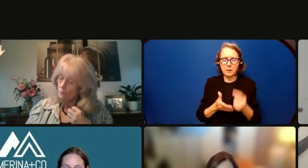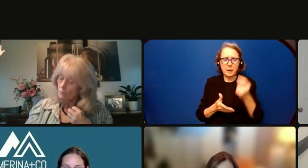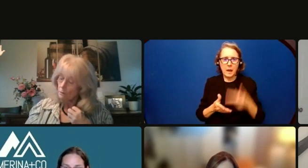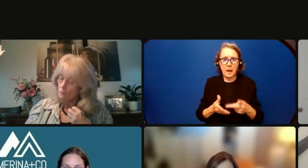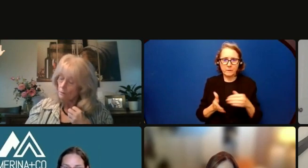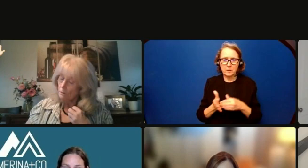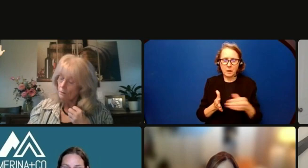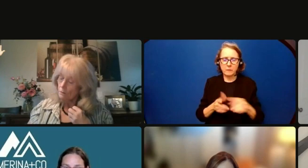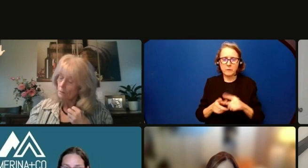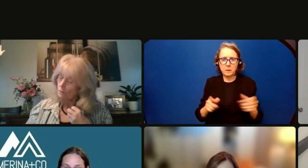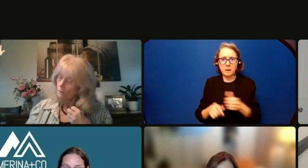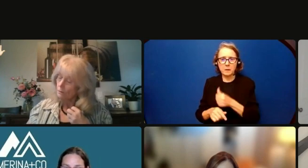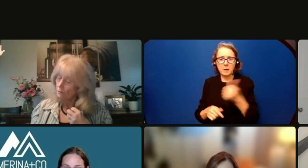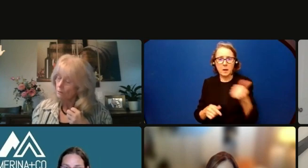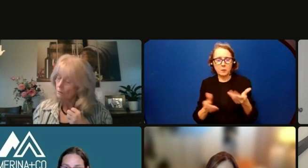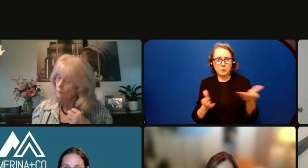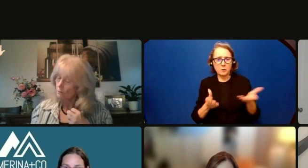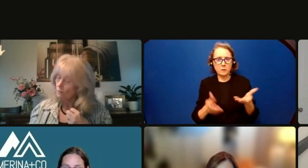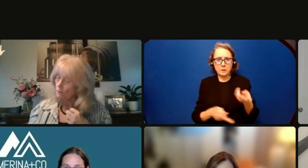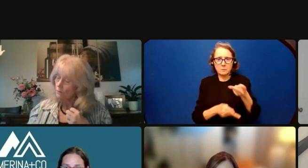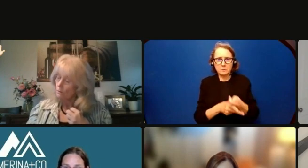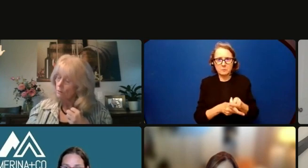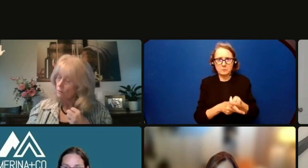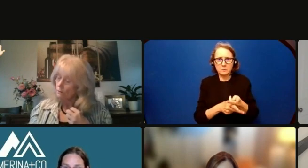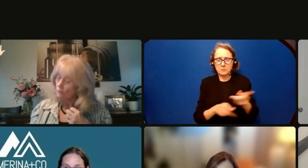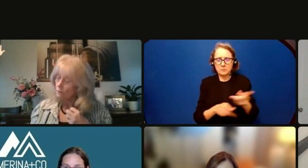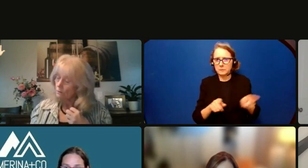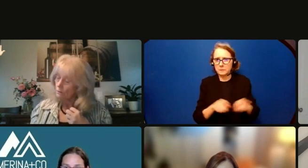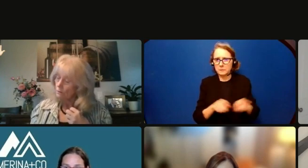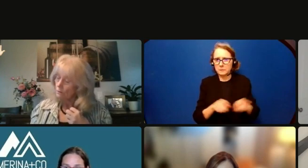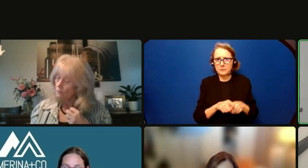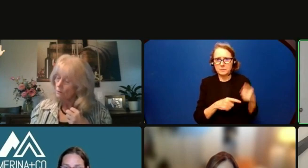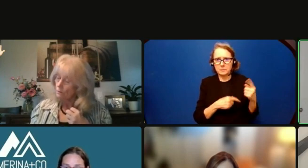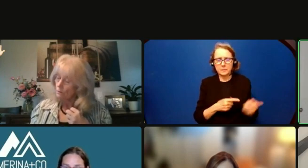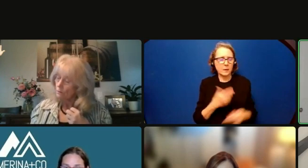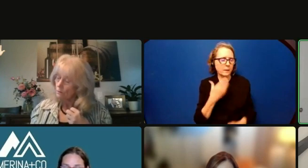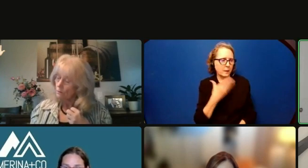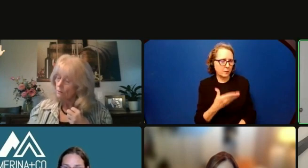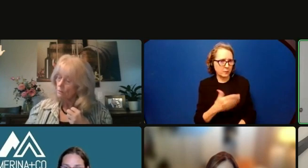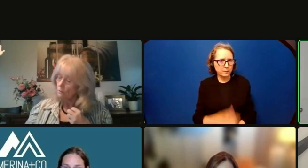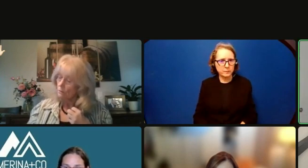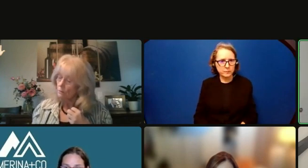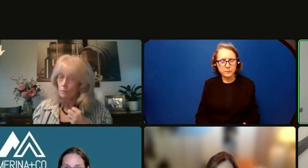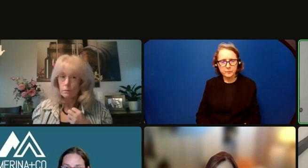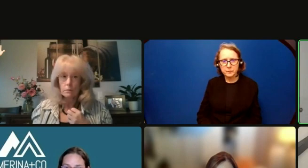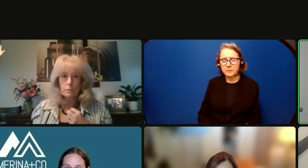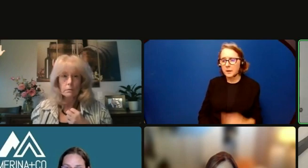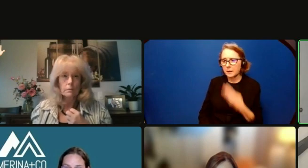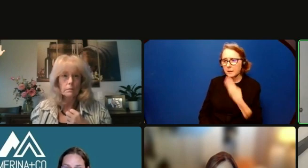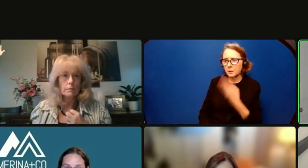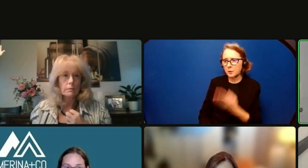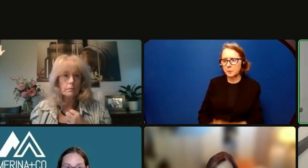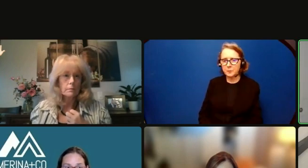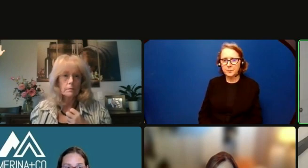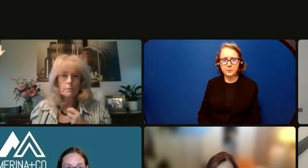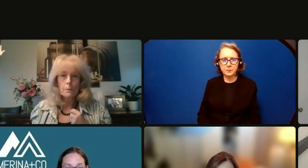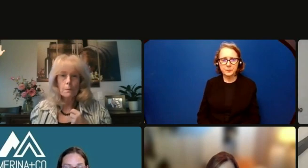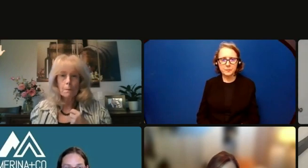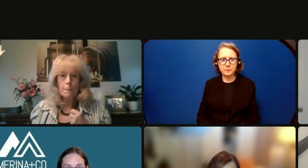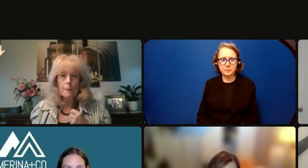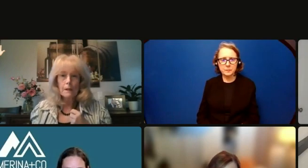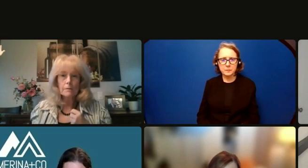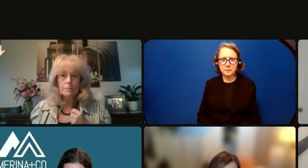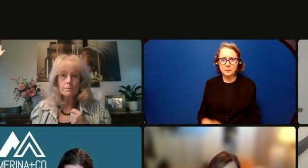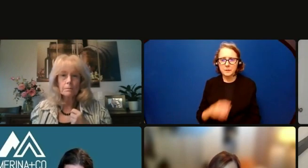of the services remain intact. Thank you. Thank you. Councilor